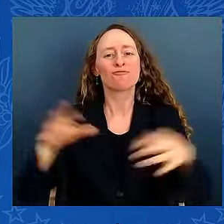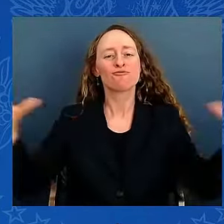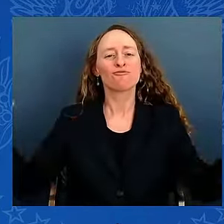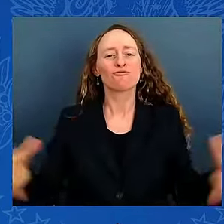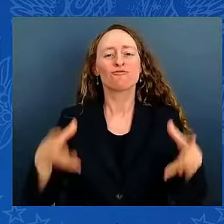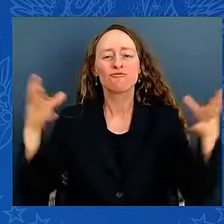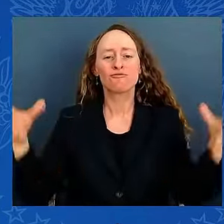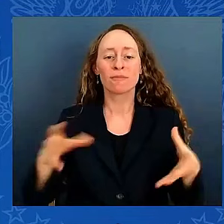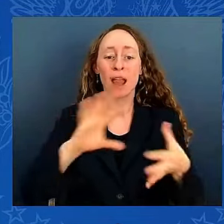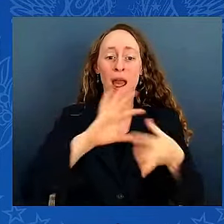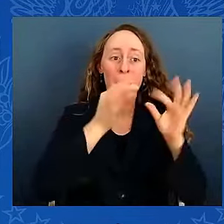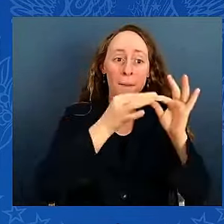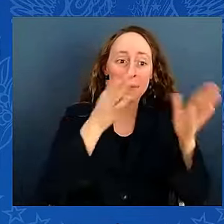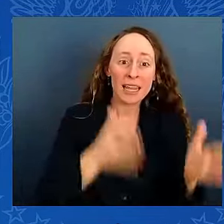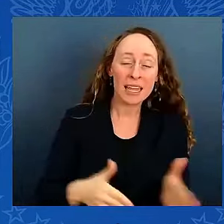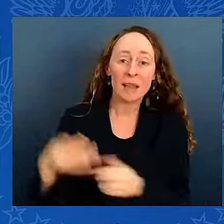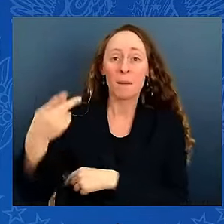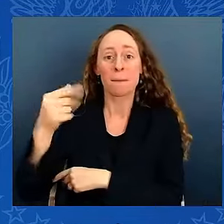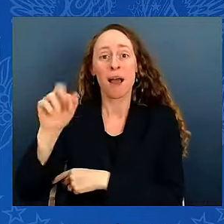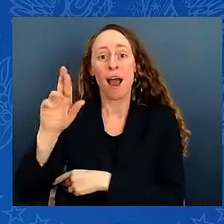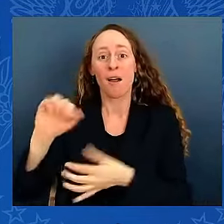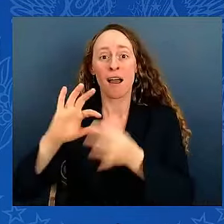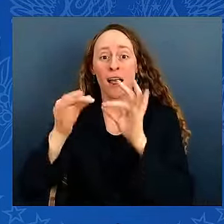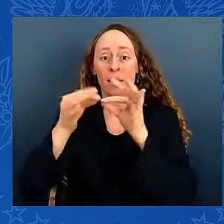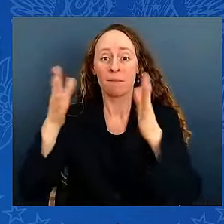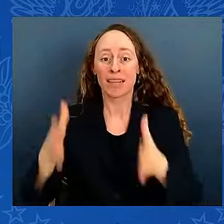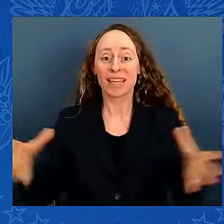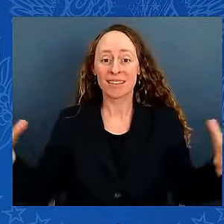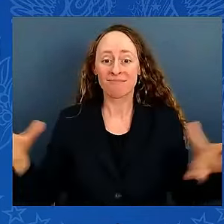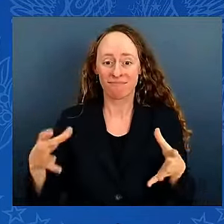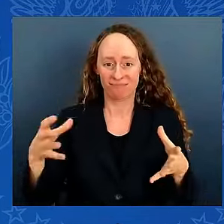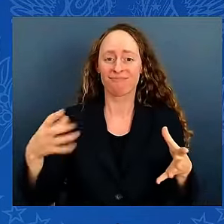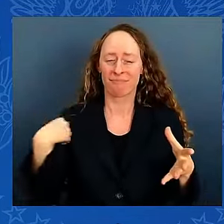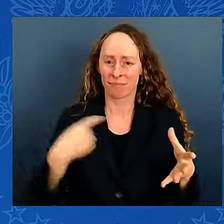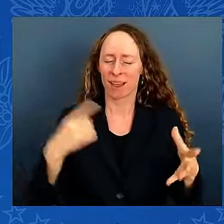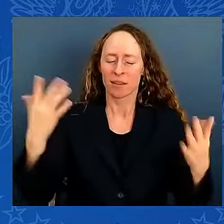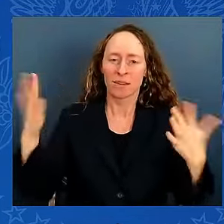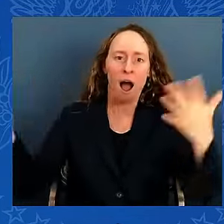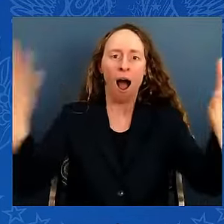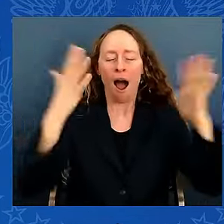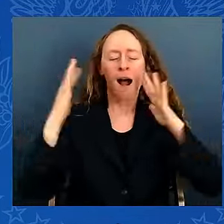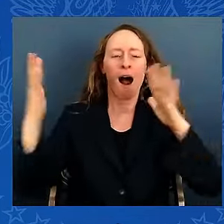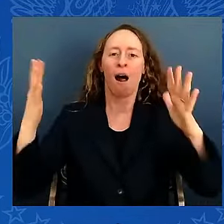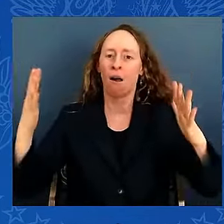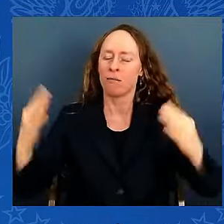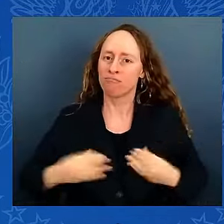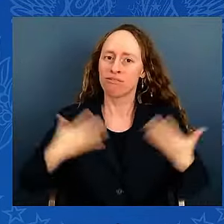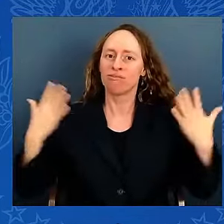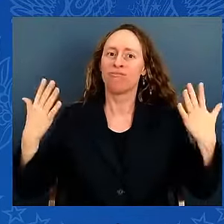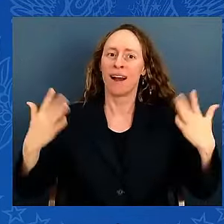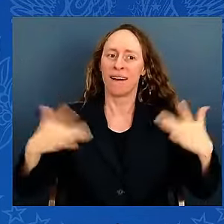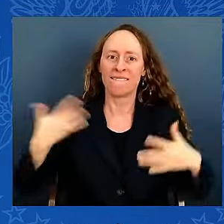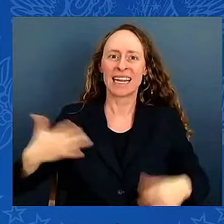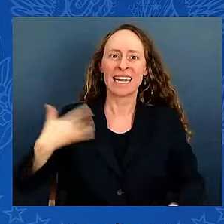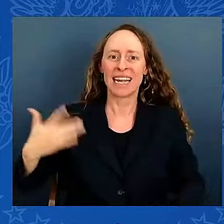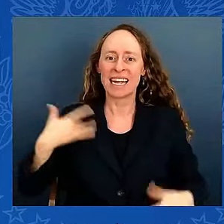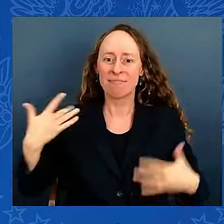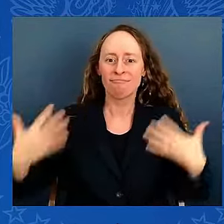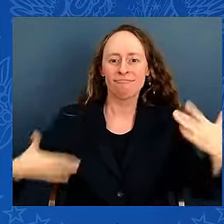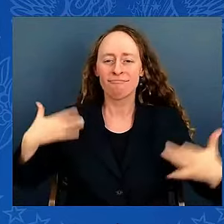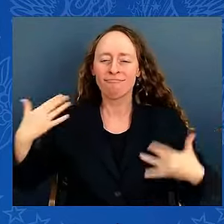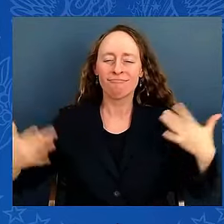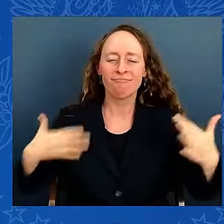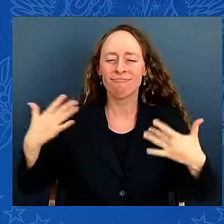your support in France. Your kindness and support helped us pursue our dream of representing the United States with